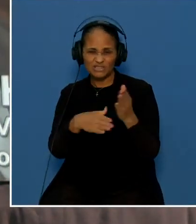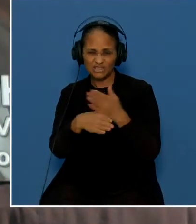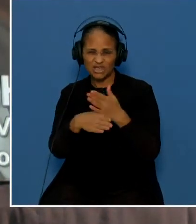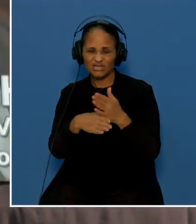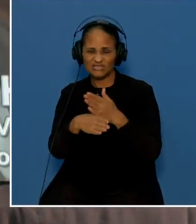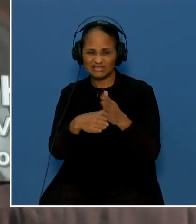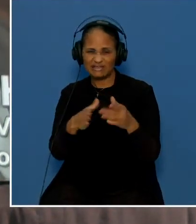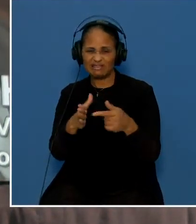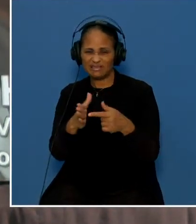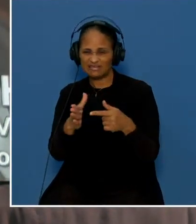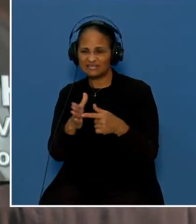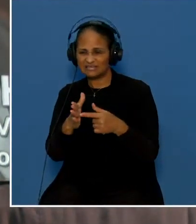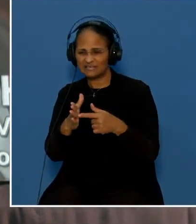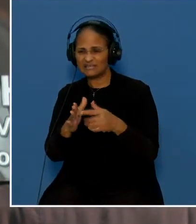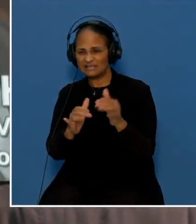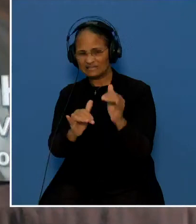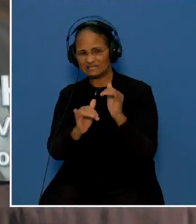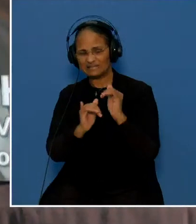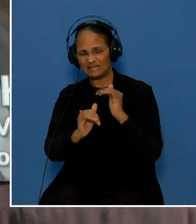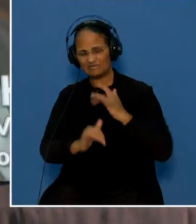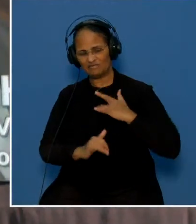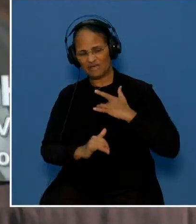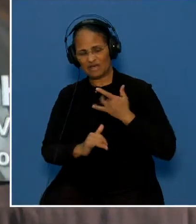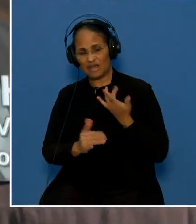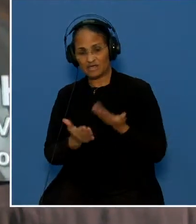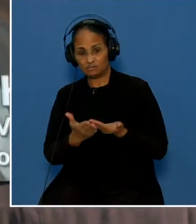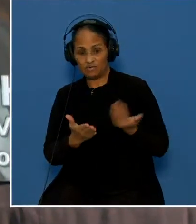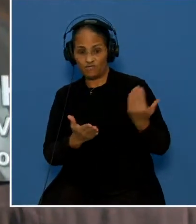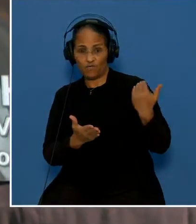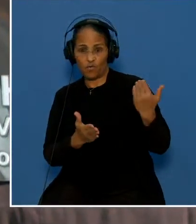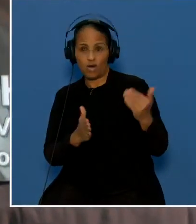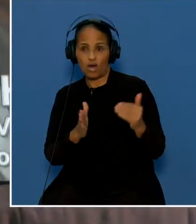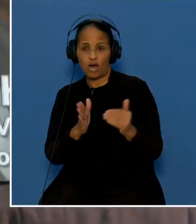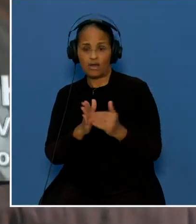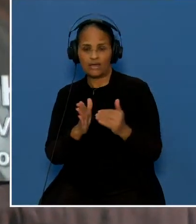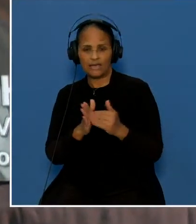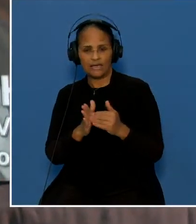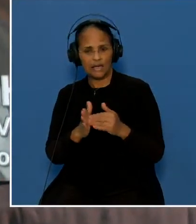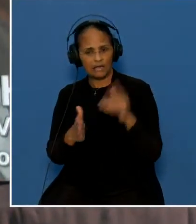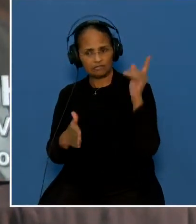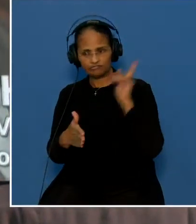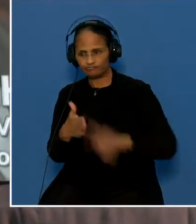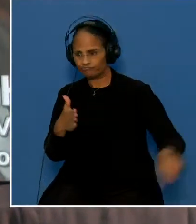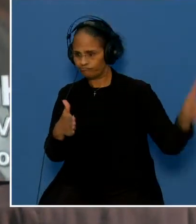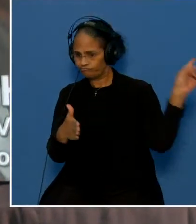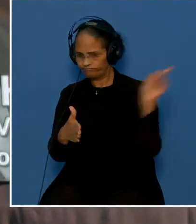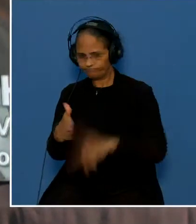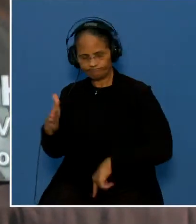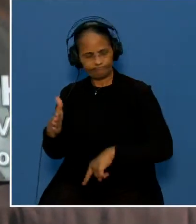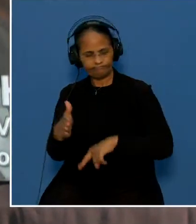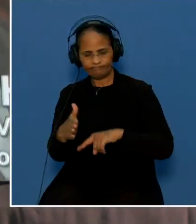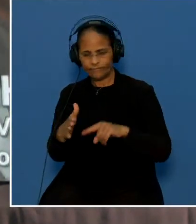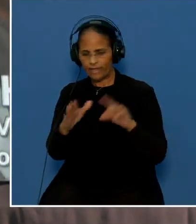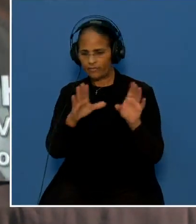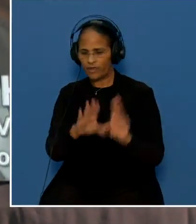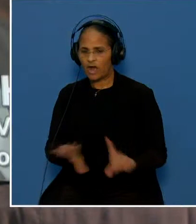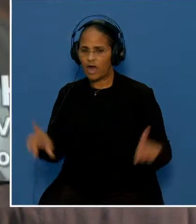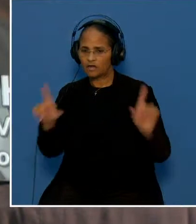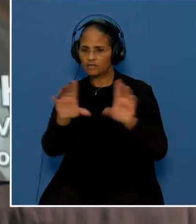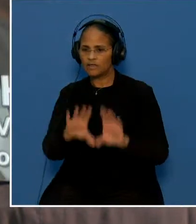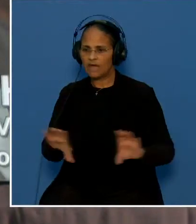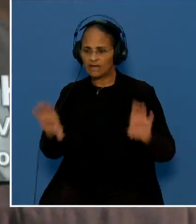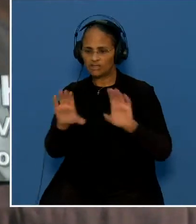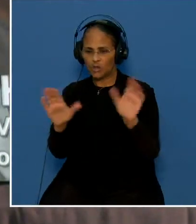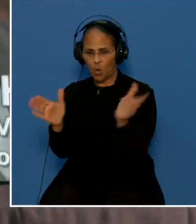sentiment. As in the past, I again condemn the actions of the lawless few who seek to